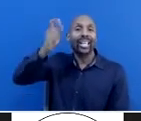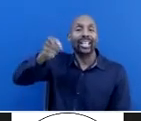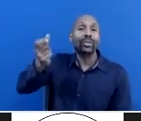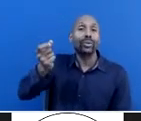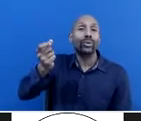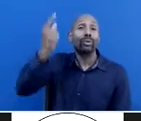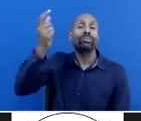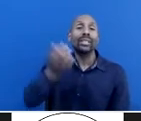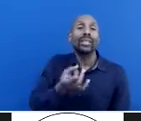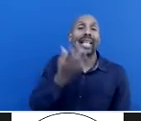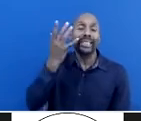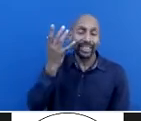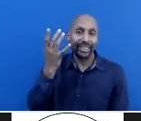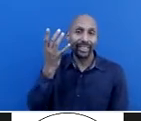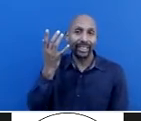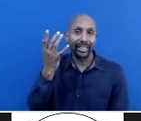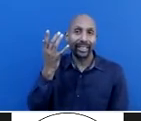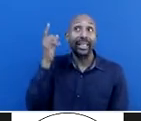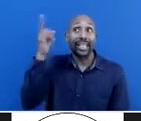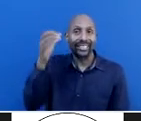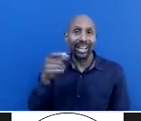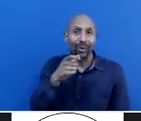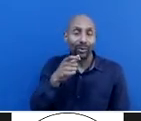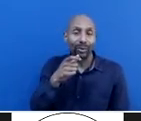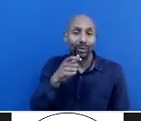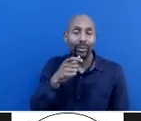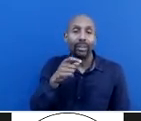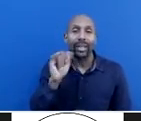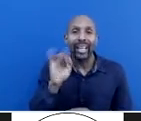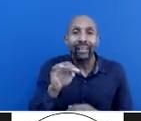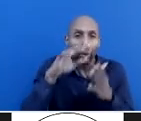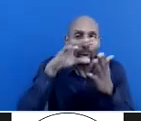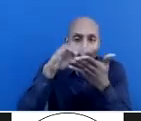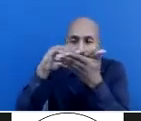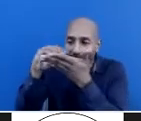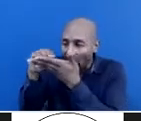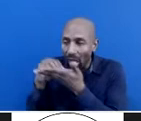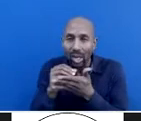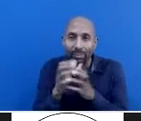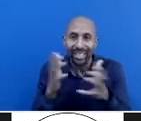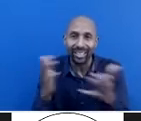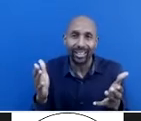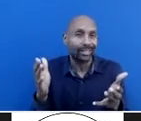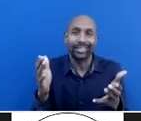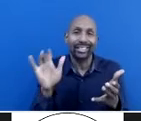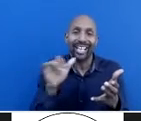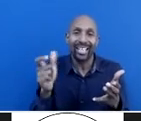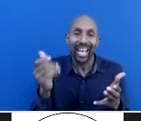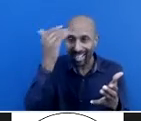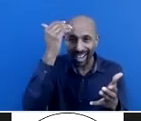many facts. Knowledge, culture, these are things that are